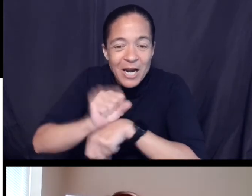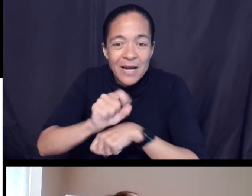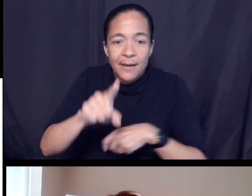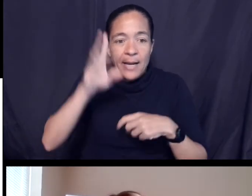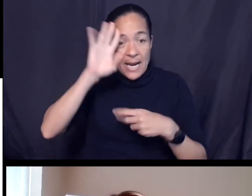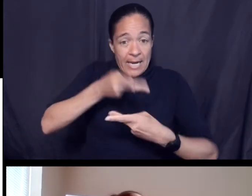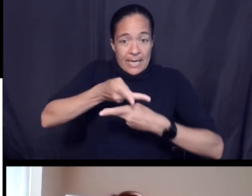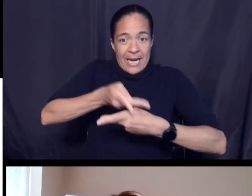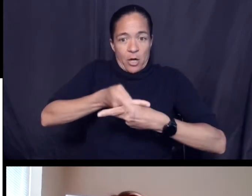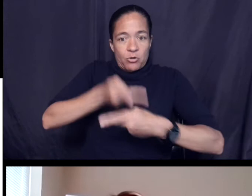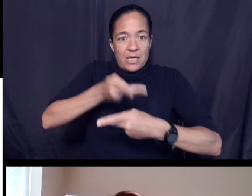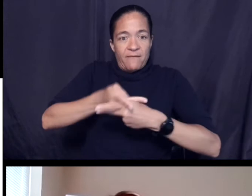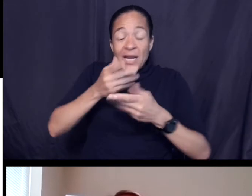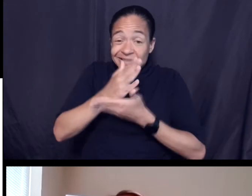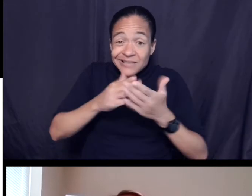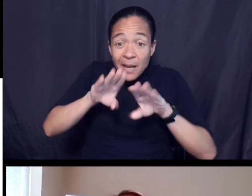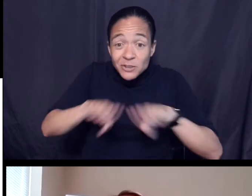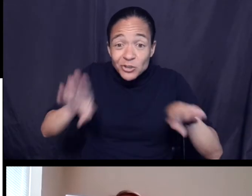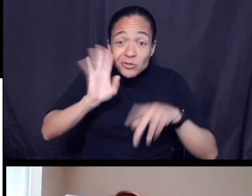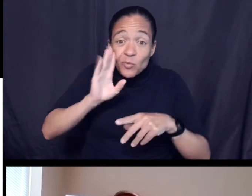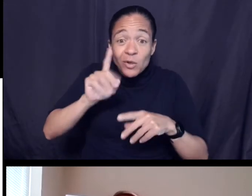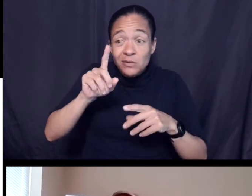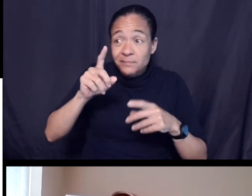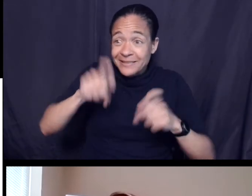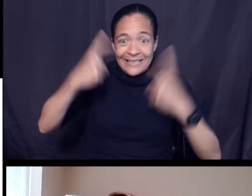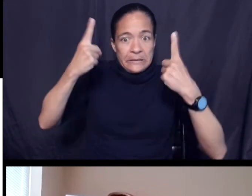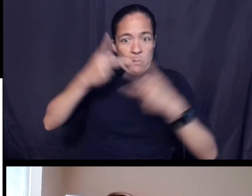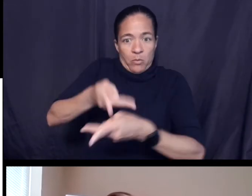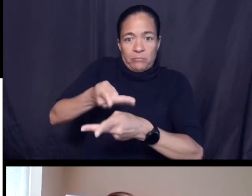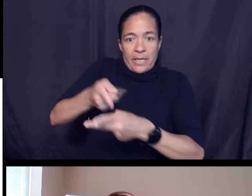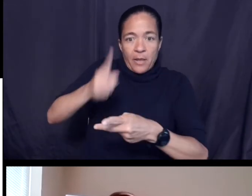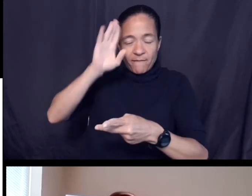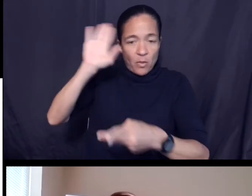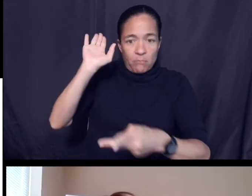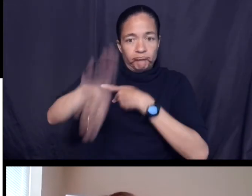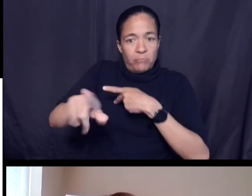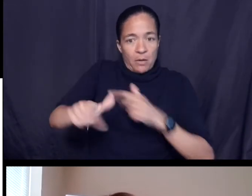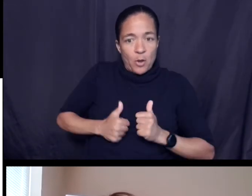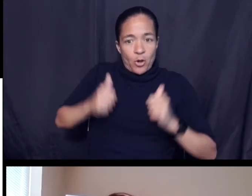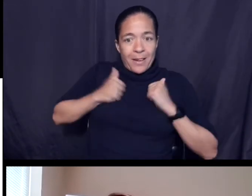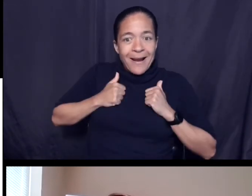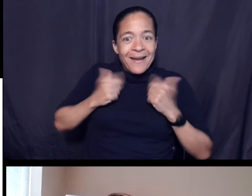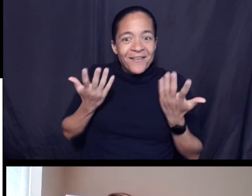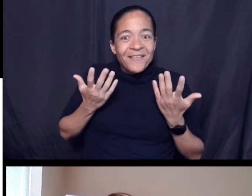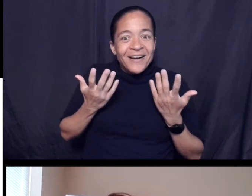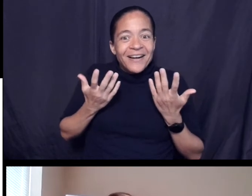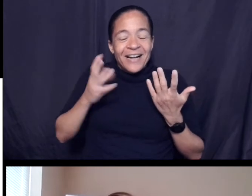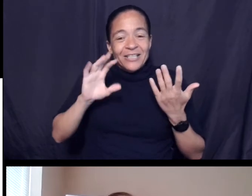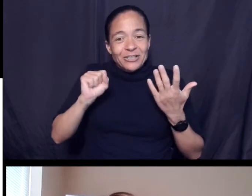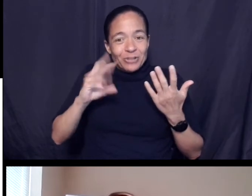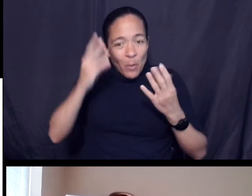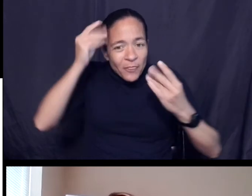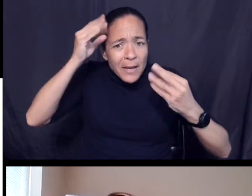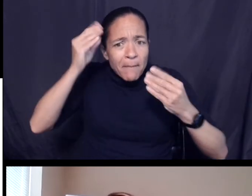Some of these children will need care for the rest of their lives. So, thinking about and making plans for caring for